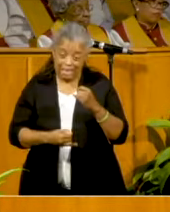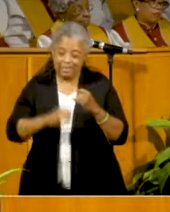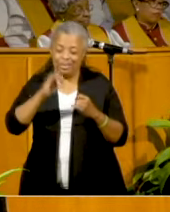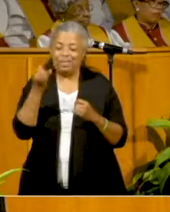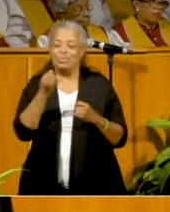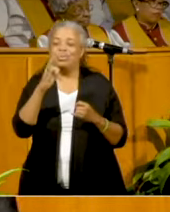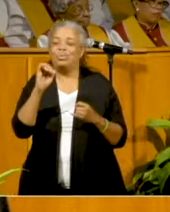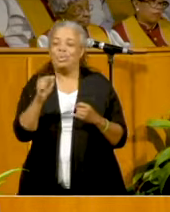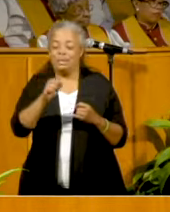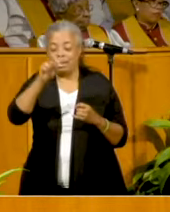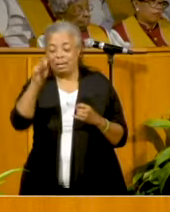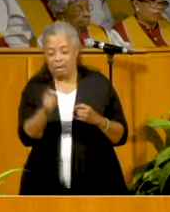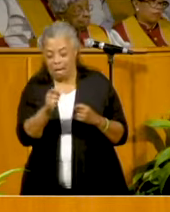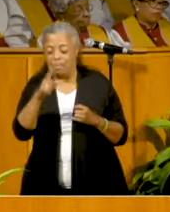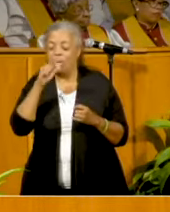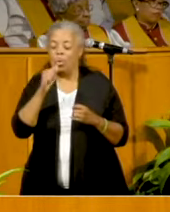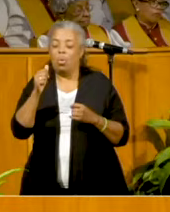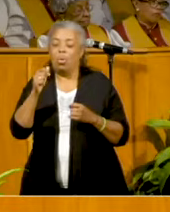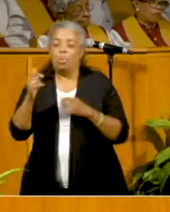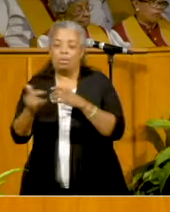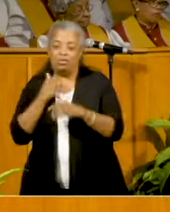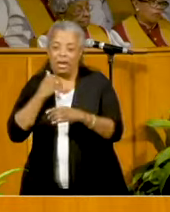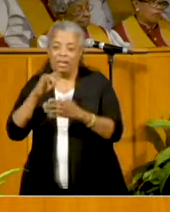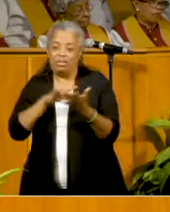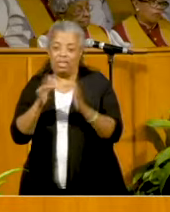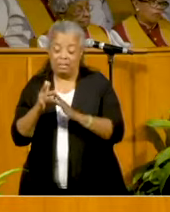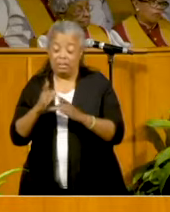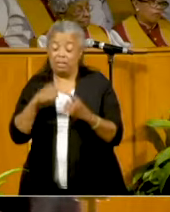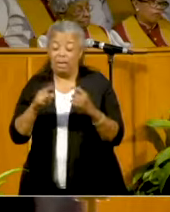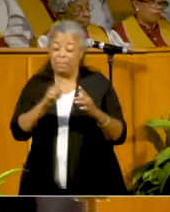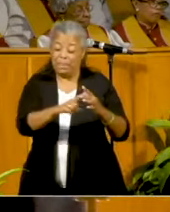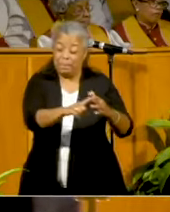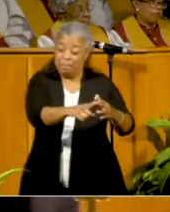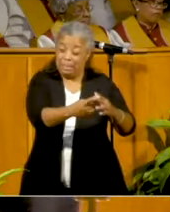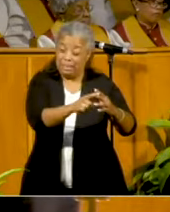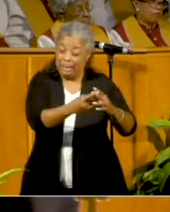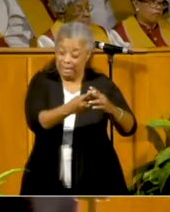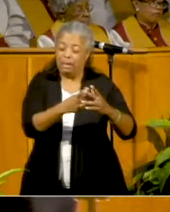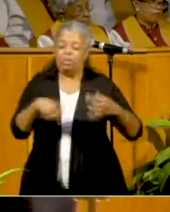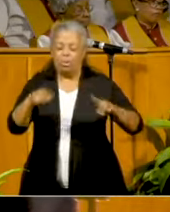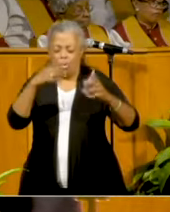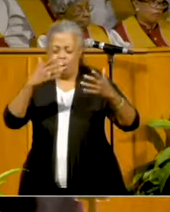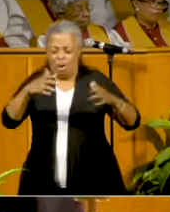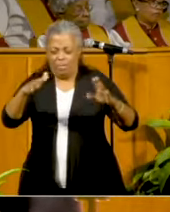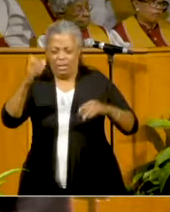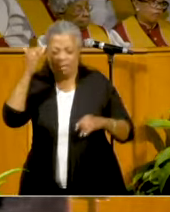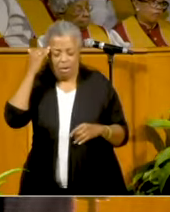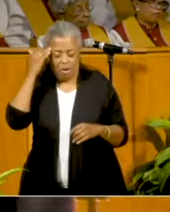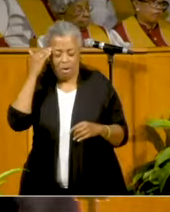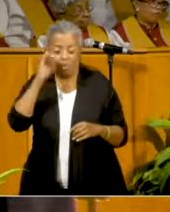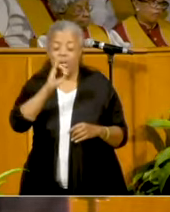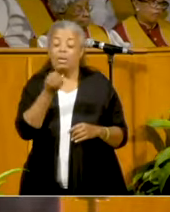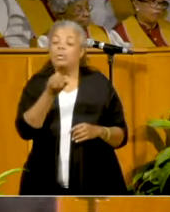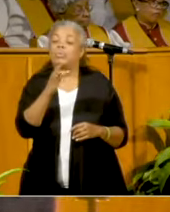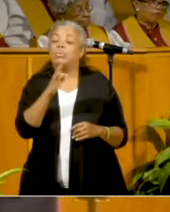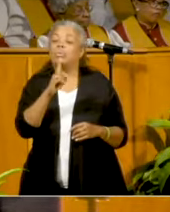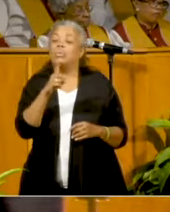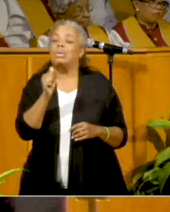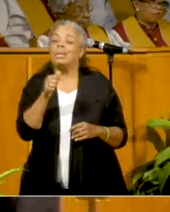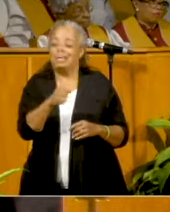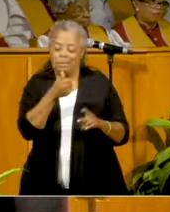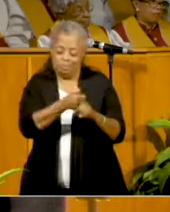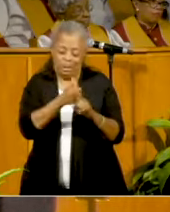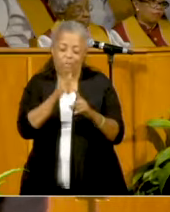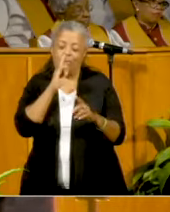Judas, comma, who betrayed Jesus. So from the very beginning, you already know that Judas is going